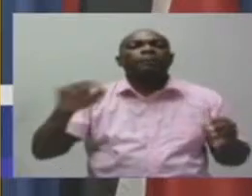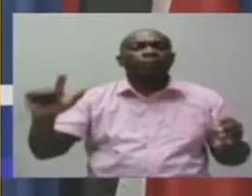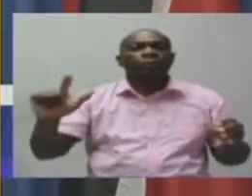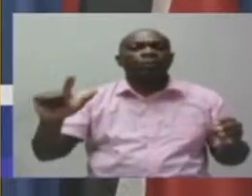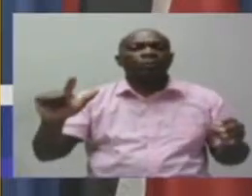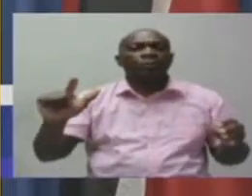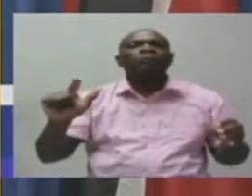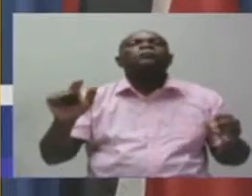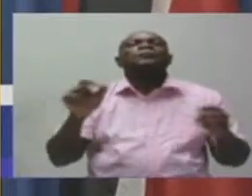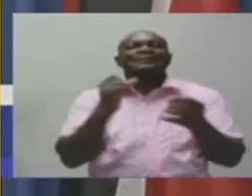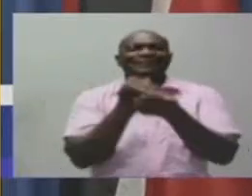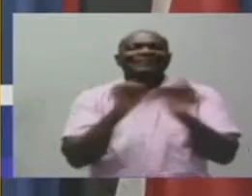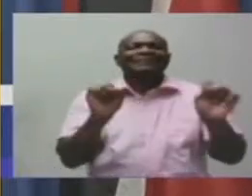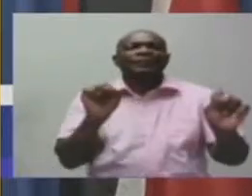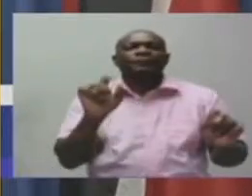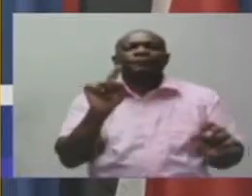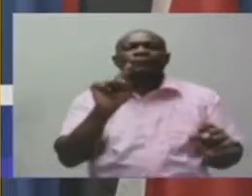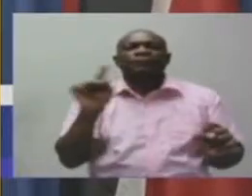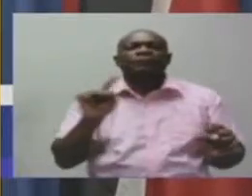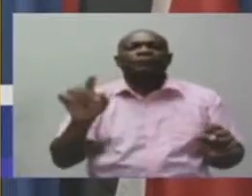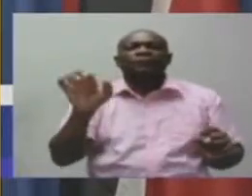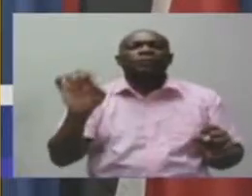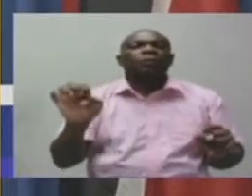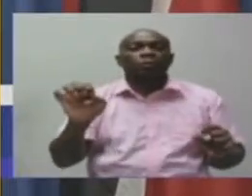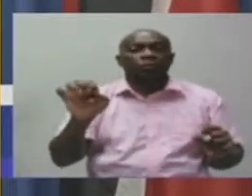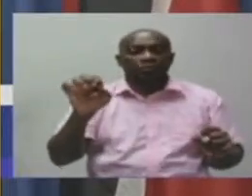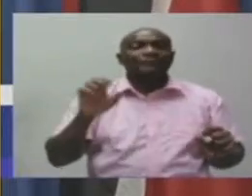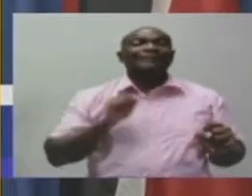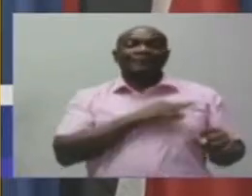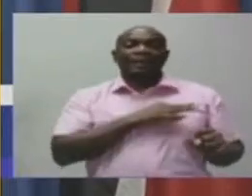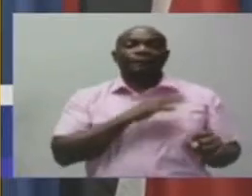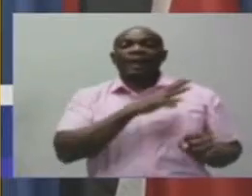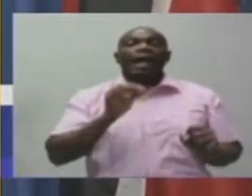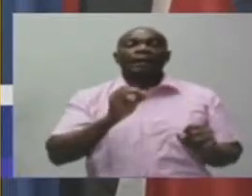zones, staff and users.